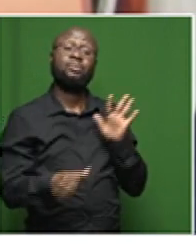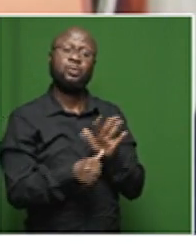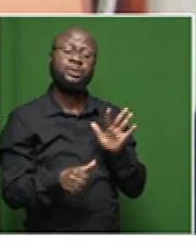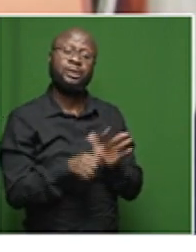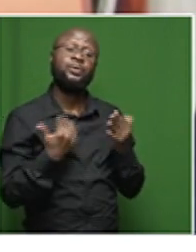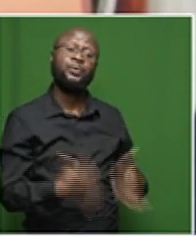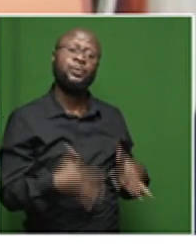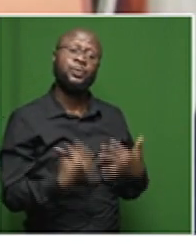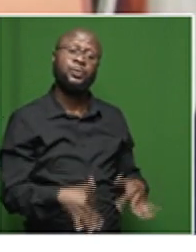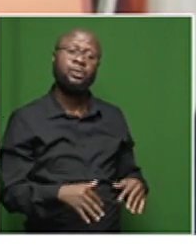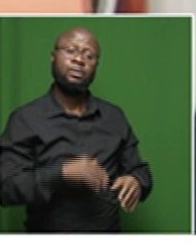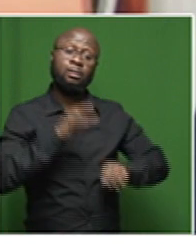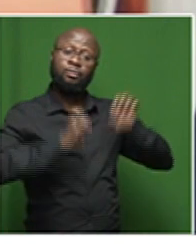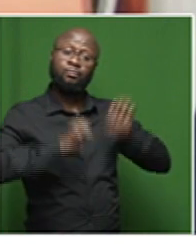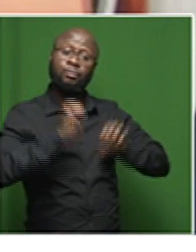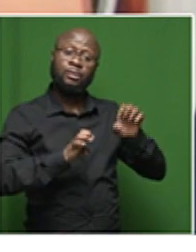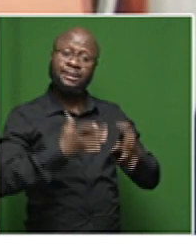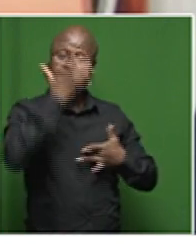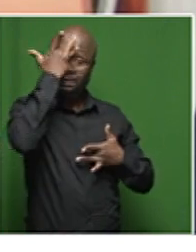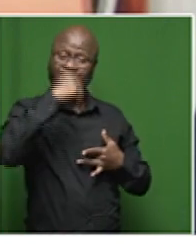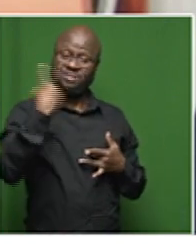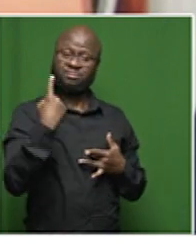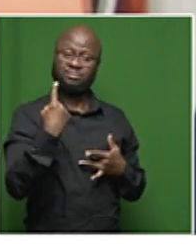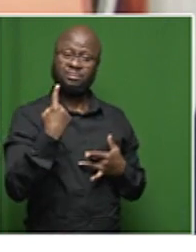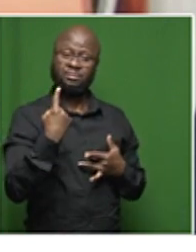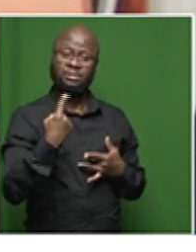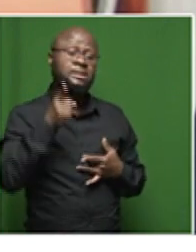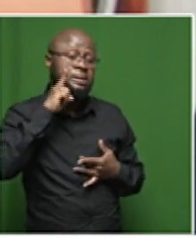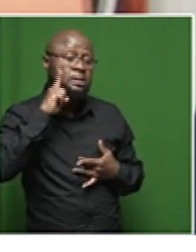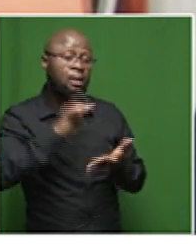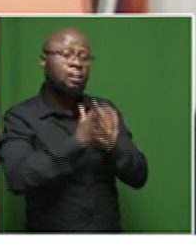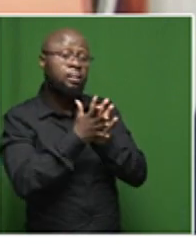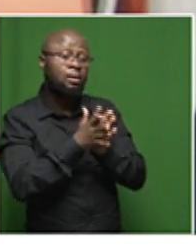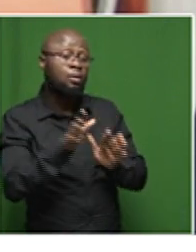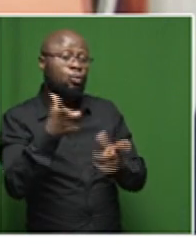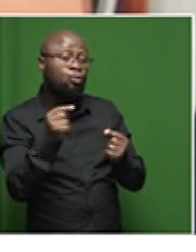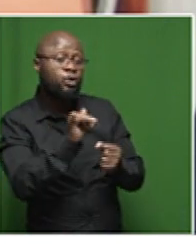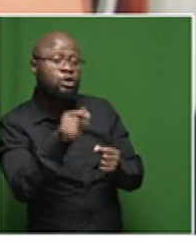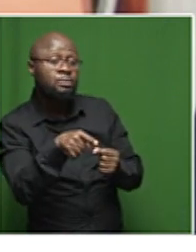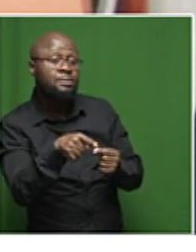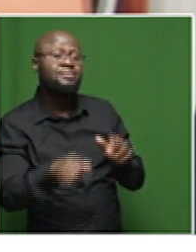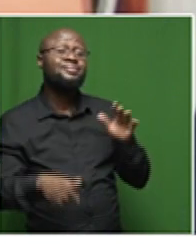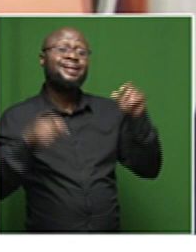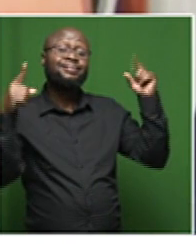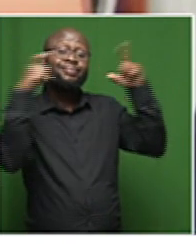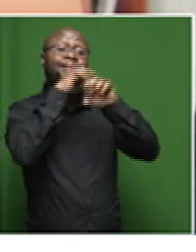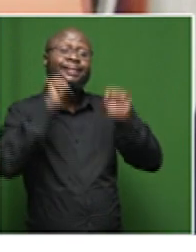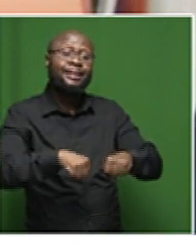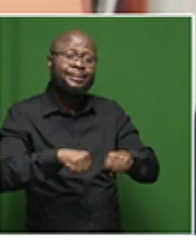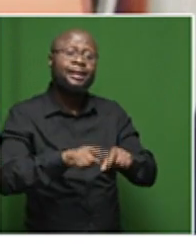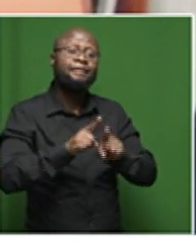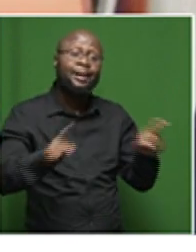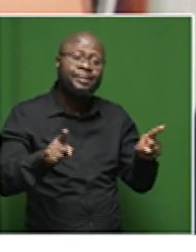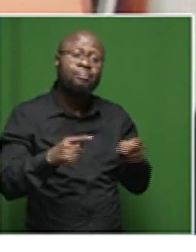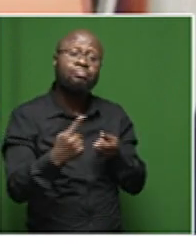into this syndrome, number one, not only just looking at the damage that it does, which is the complications, we also look at the other